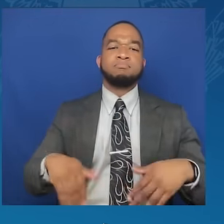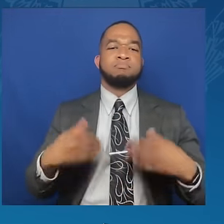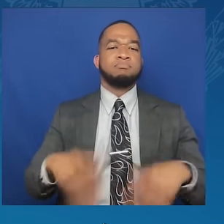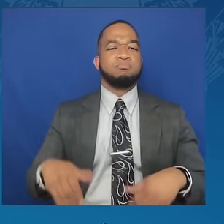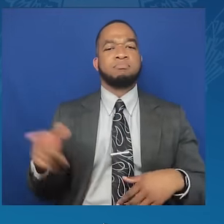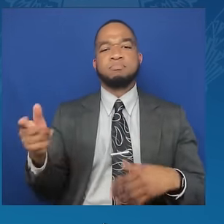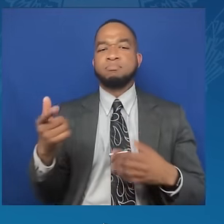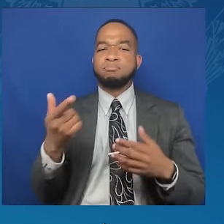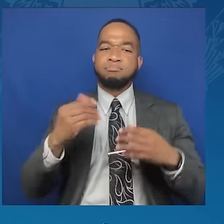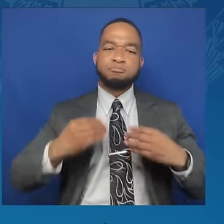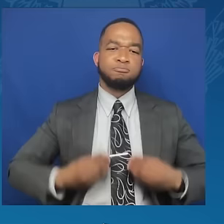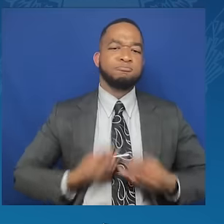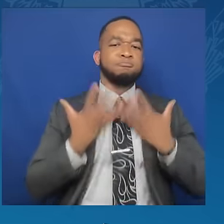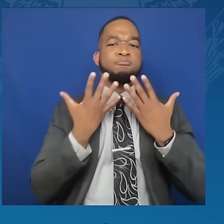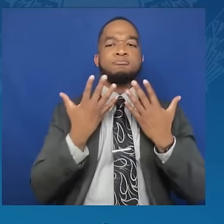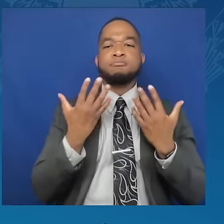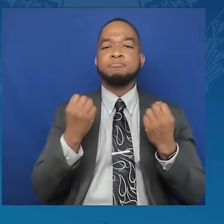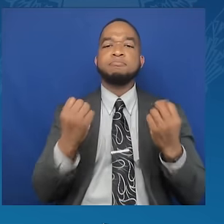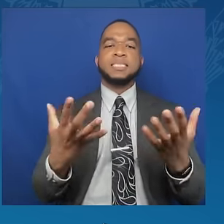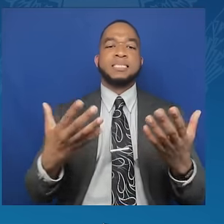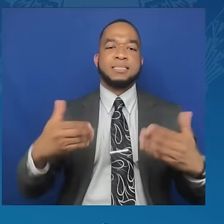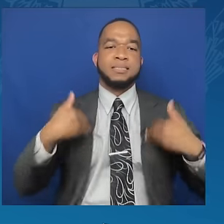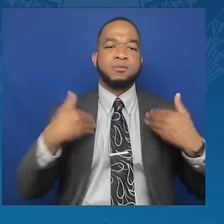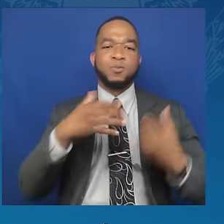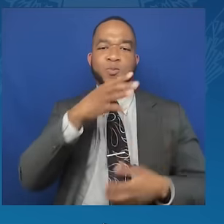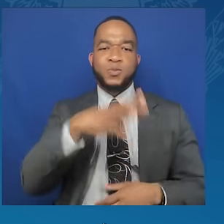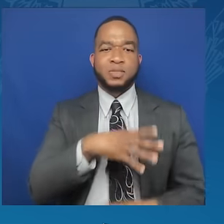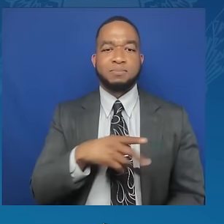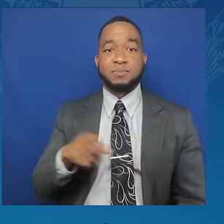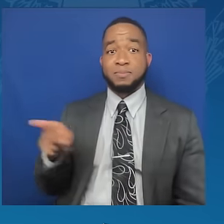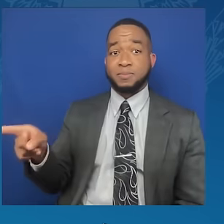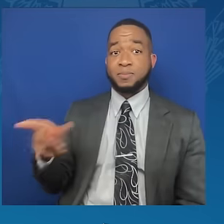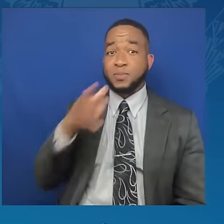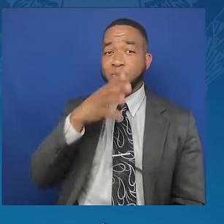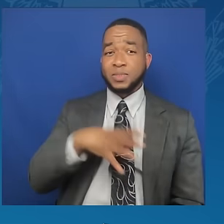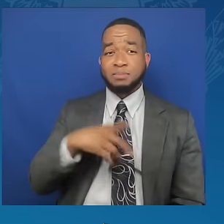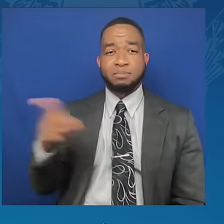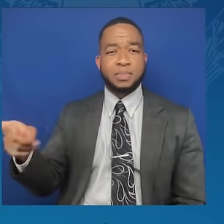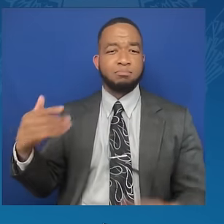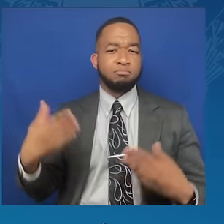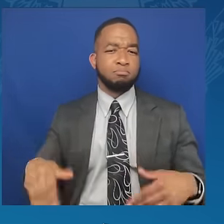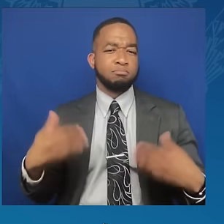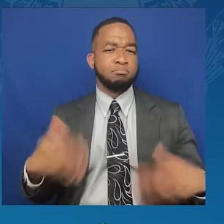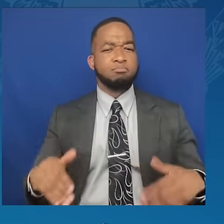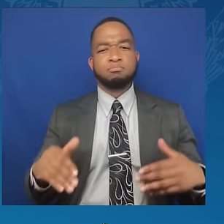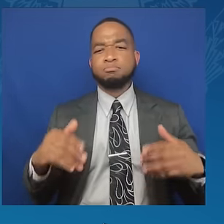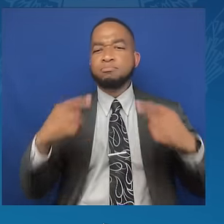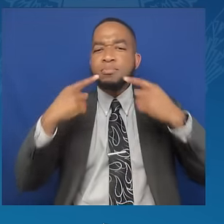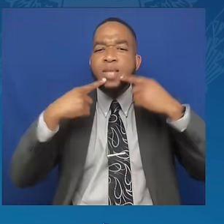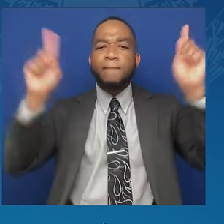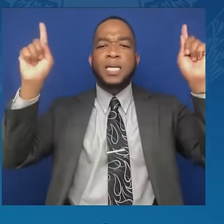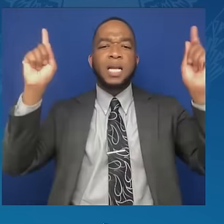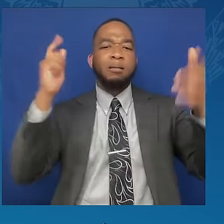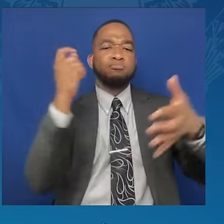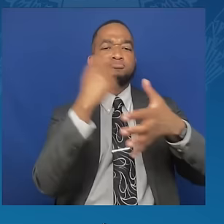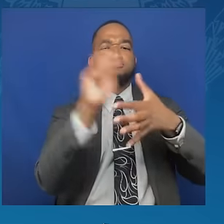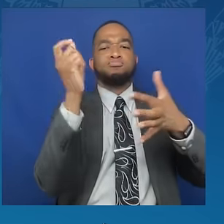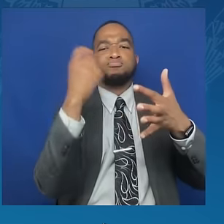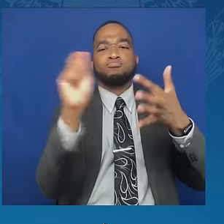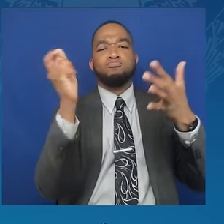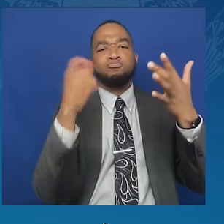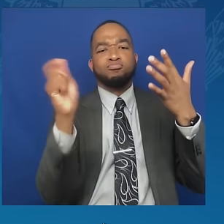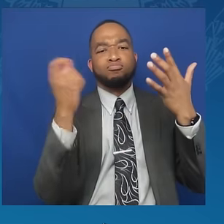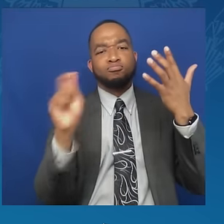She is a woman of many accomplishments and responsibilities. And through the journey of her career, she has exhibited her ability to bring